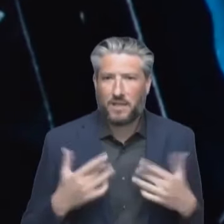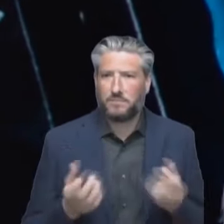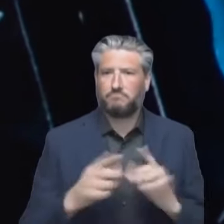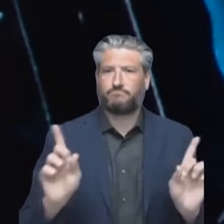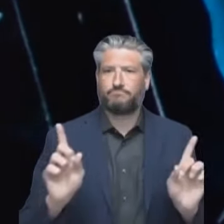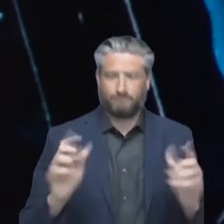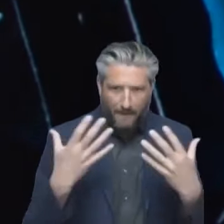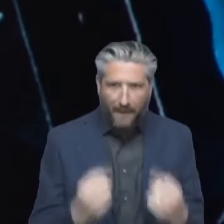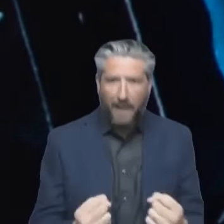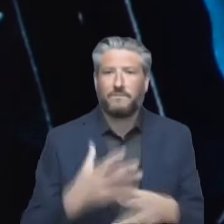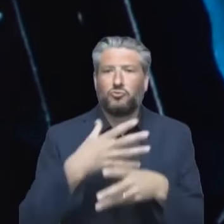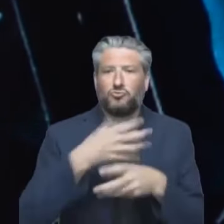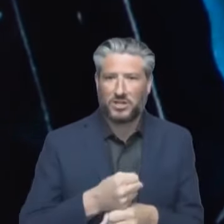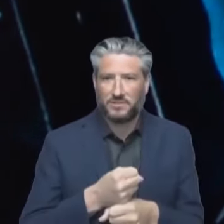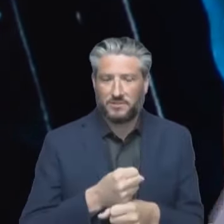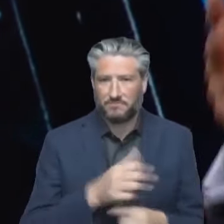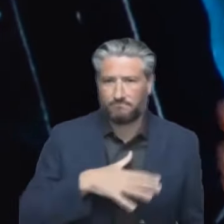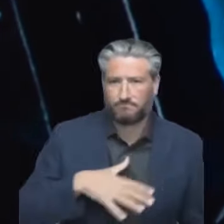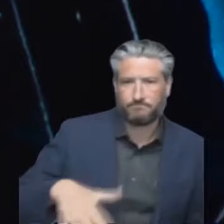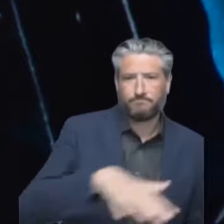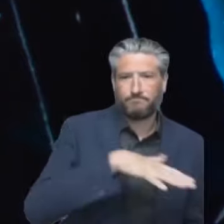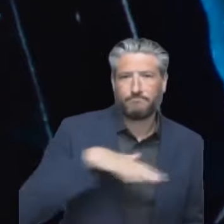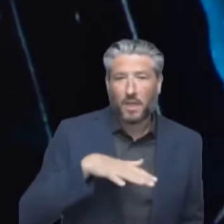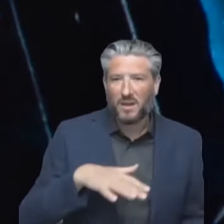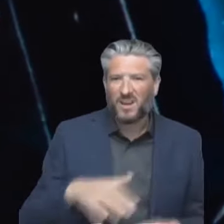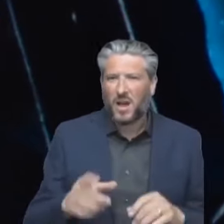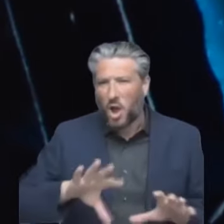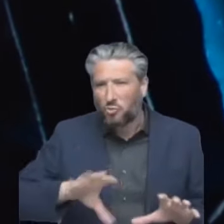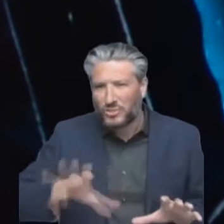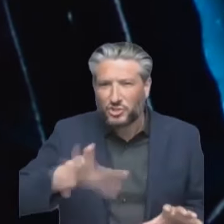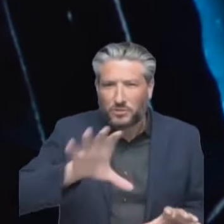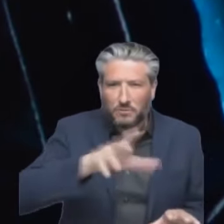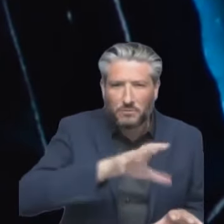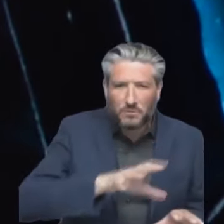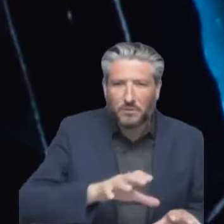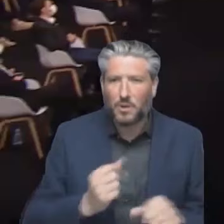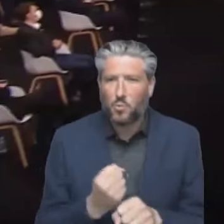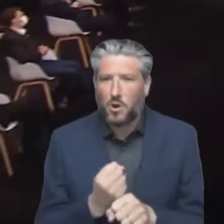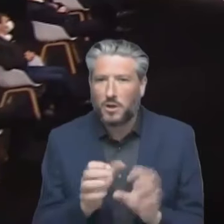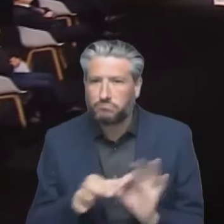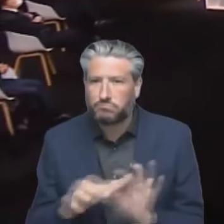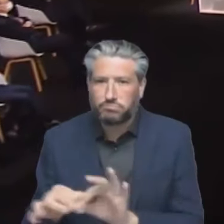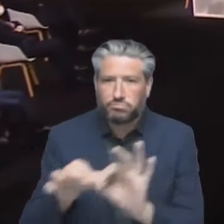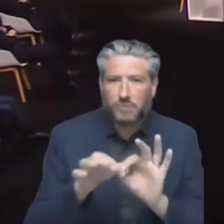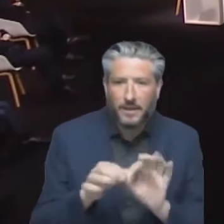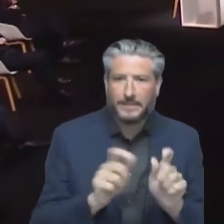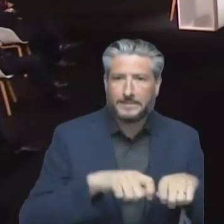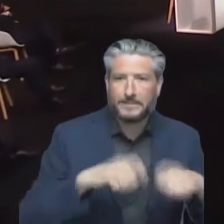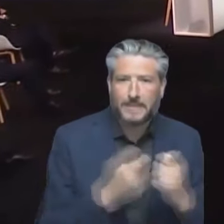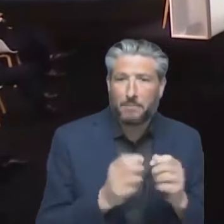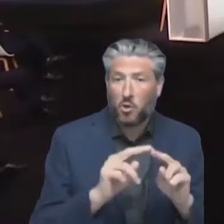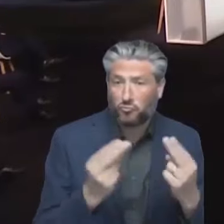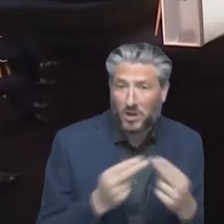and Japan, but also within each region, joint work at the operational level between the teams of Renault, Nissan, and Mitsubishi